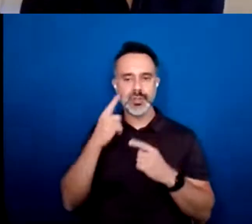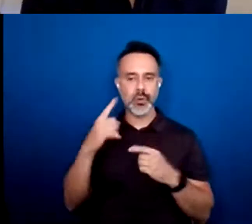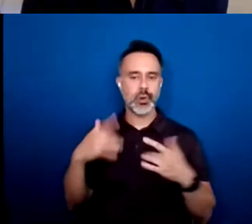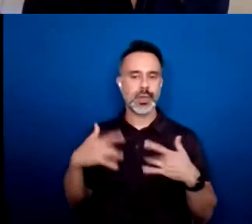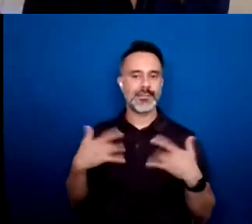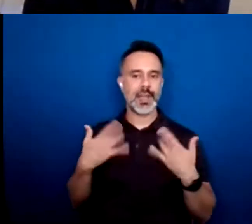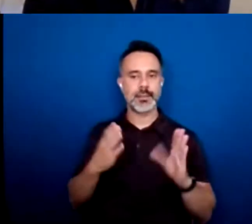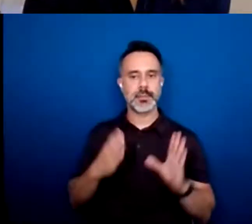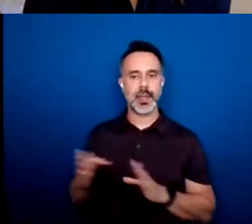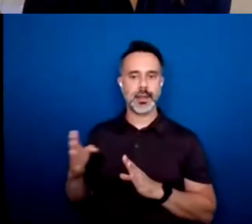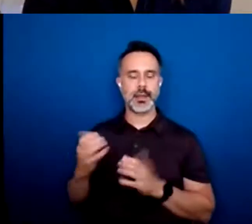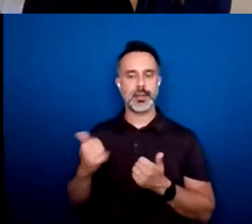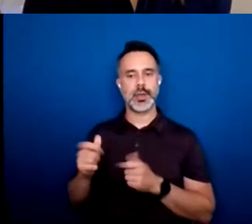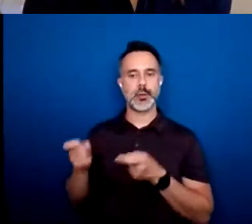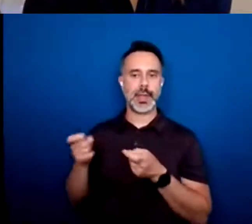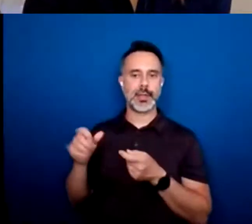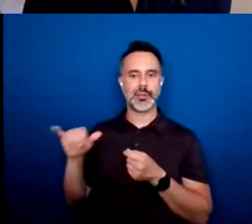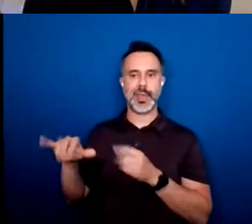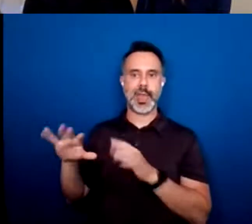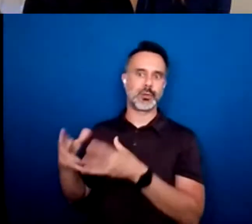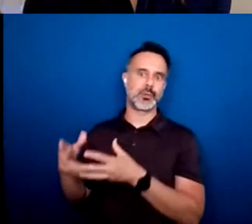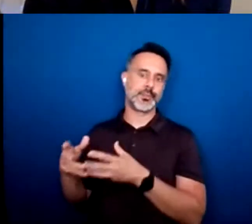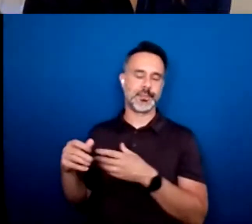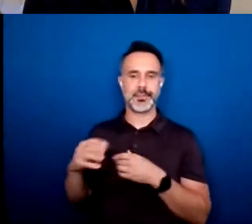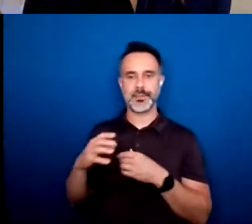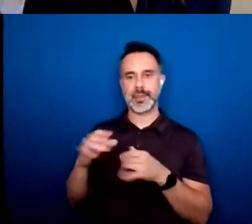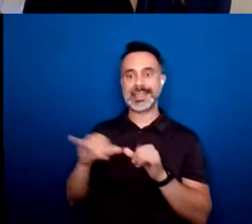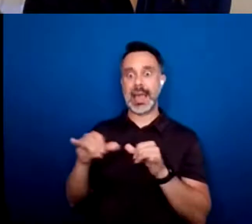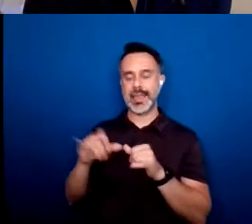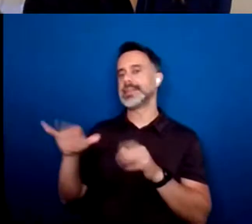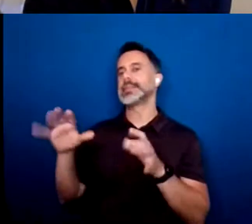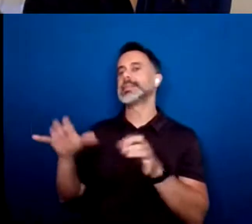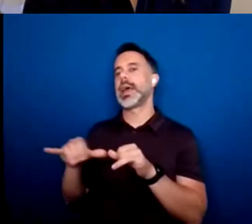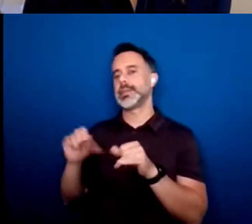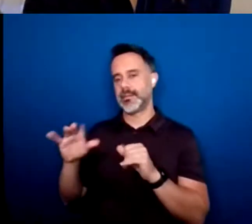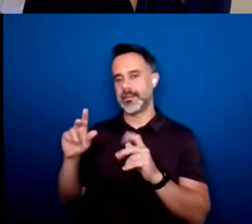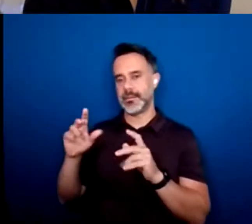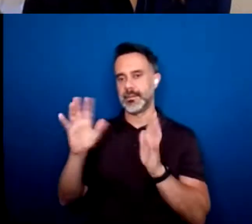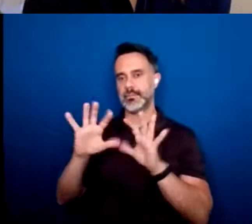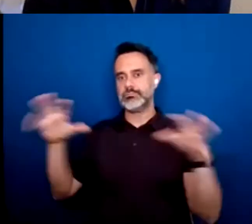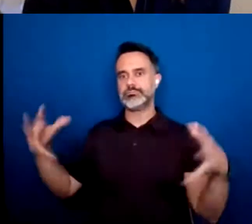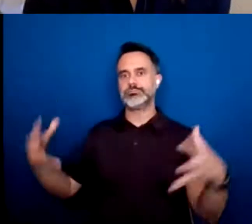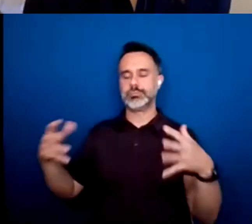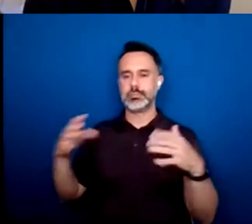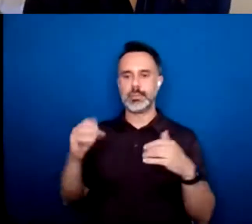manage that size of a crowd and try to minimize the likelihood of having COVID transmission on site.